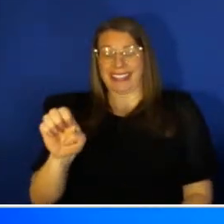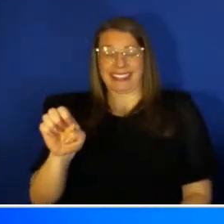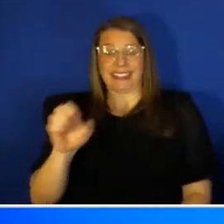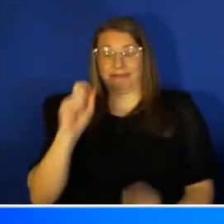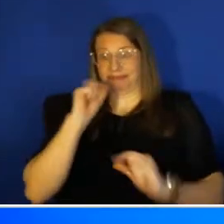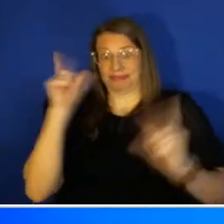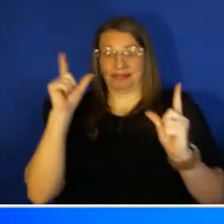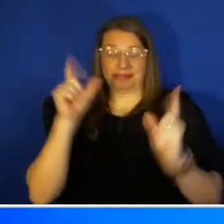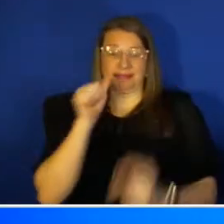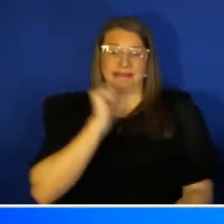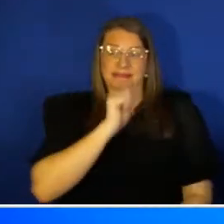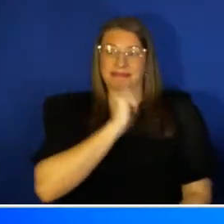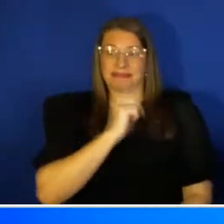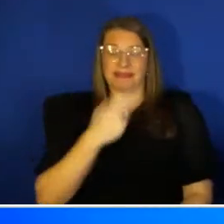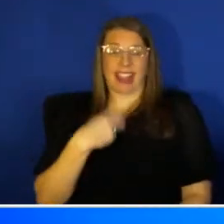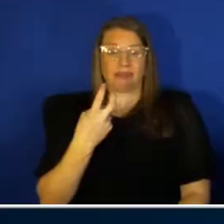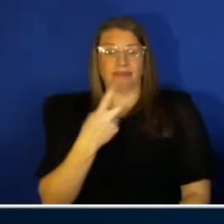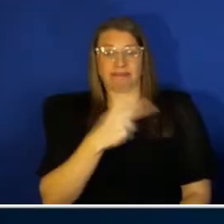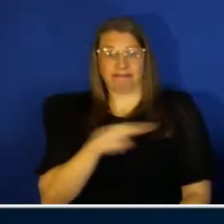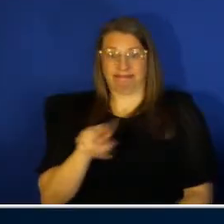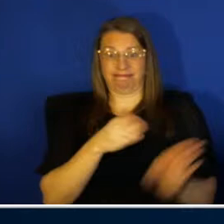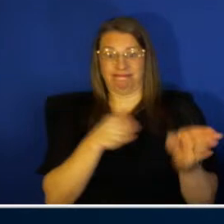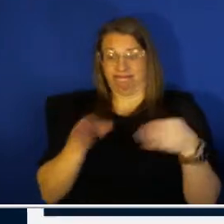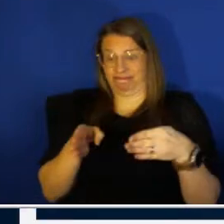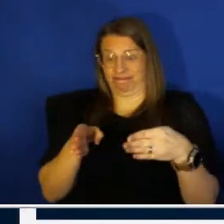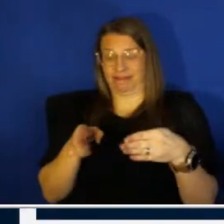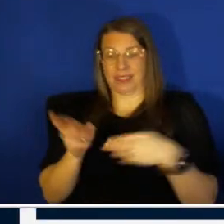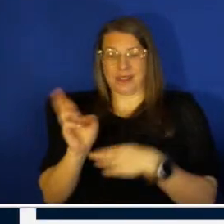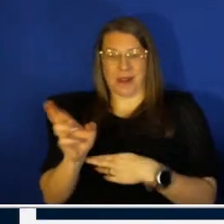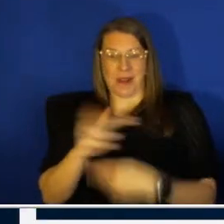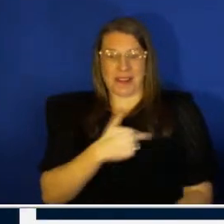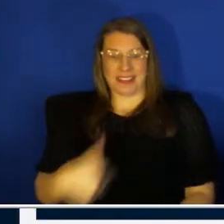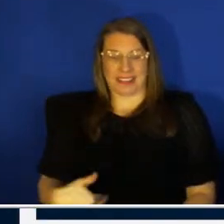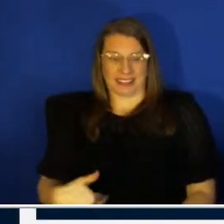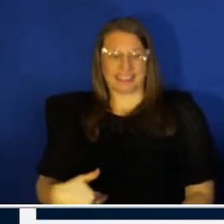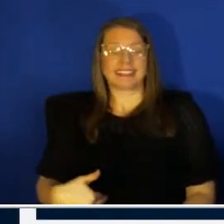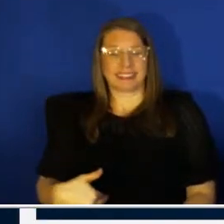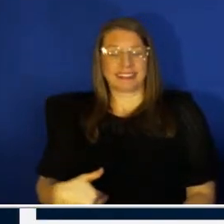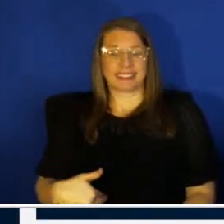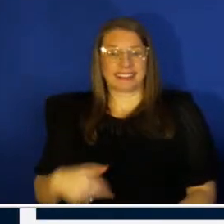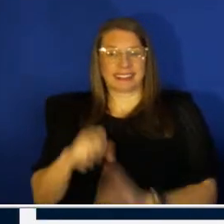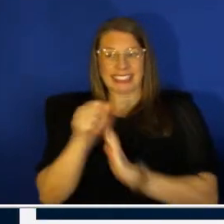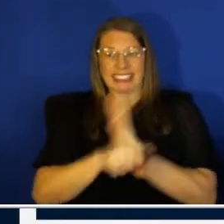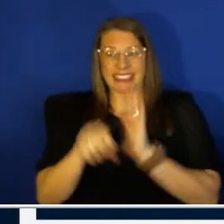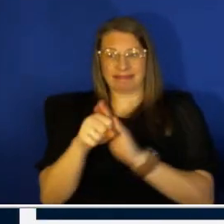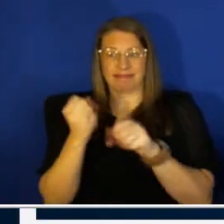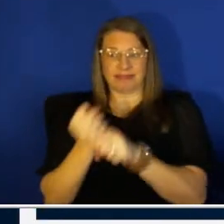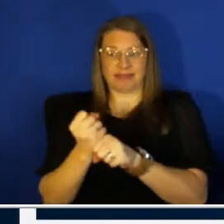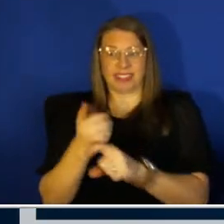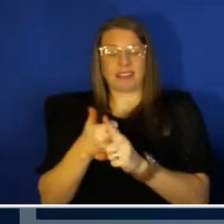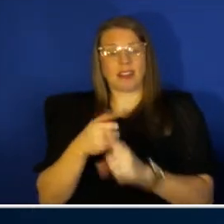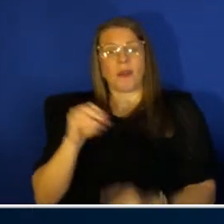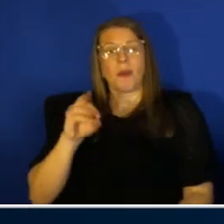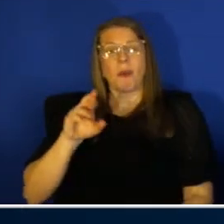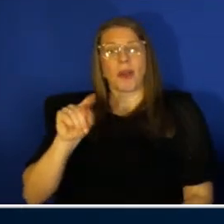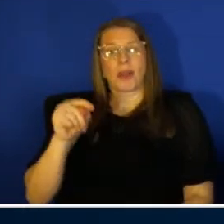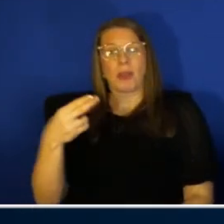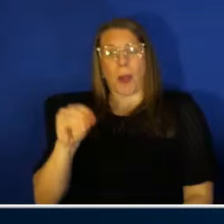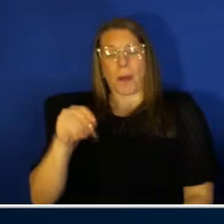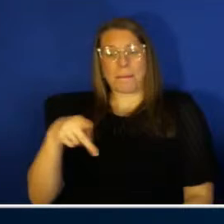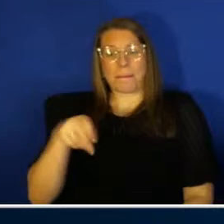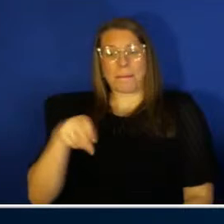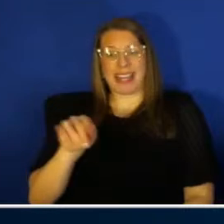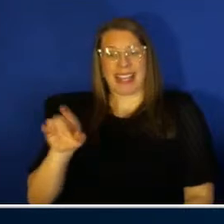to the 2023 baseball season. Dr. Vincent Key is up early with us this morning. He's an orthopedic surgeon for the health system and head